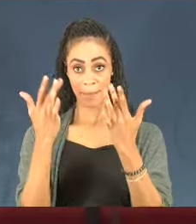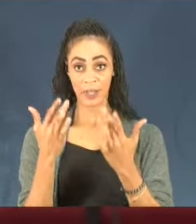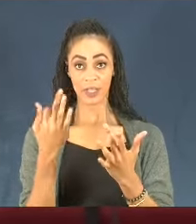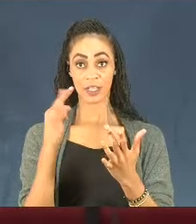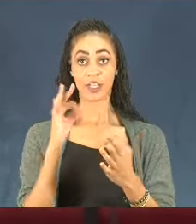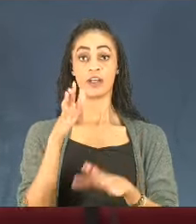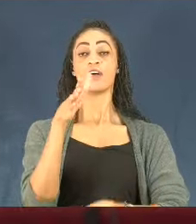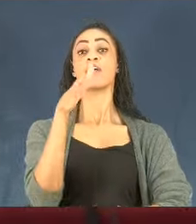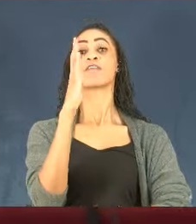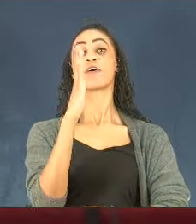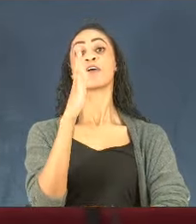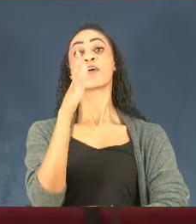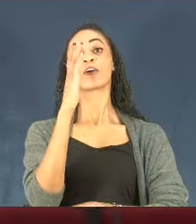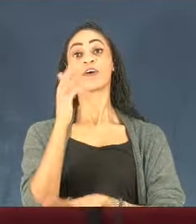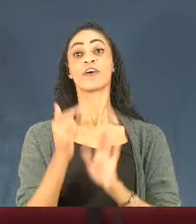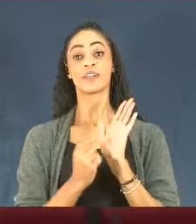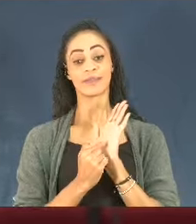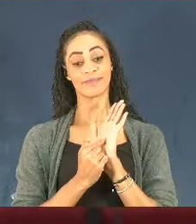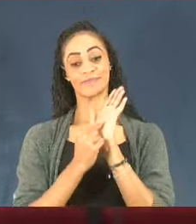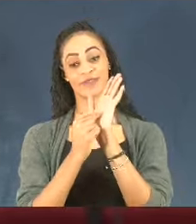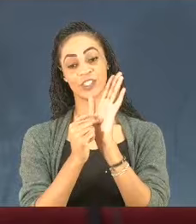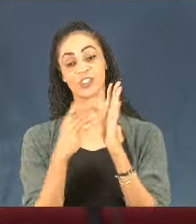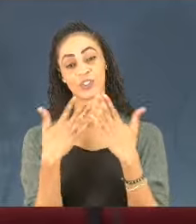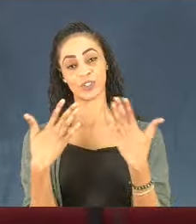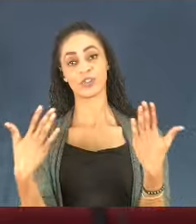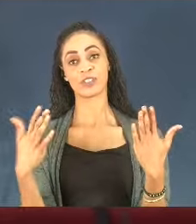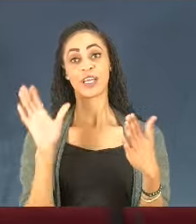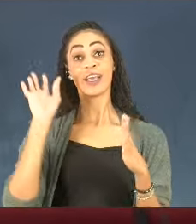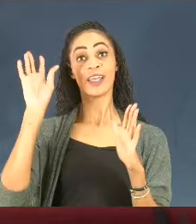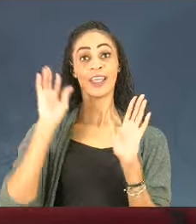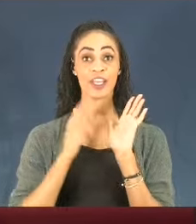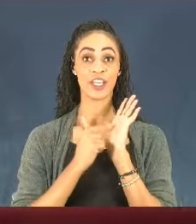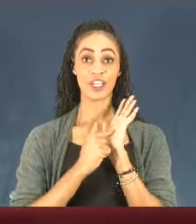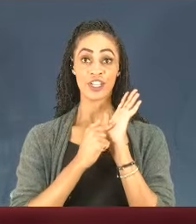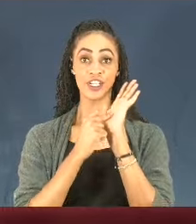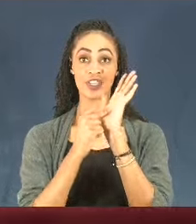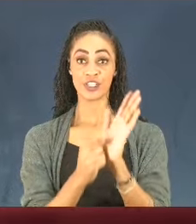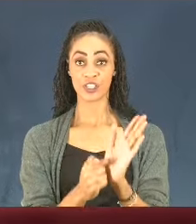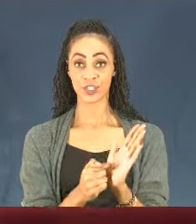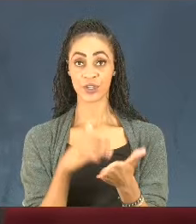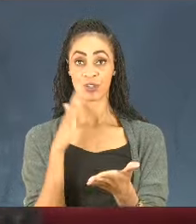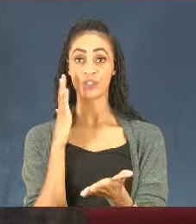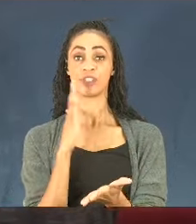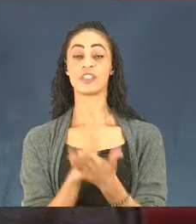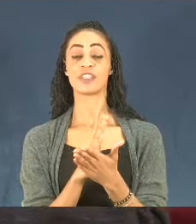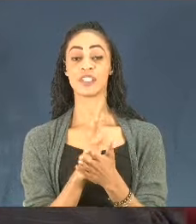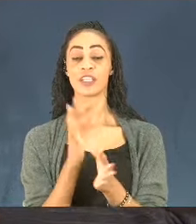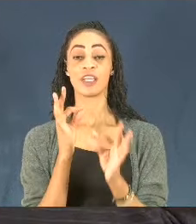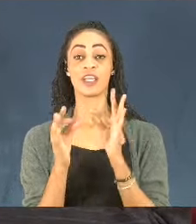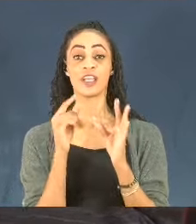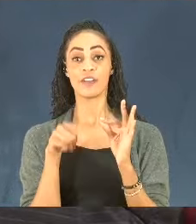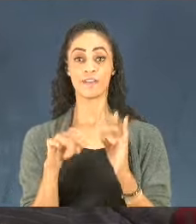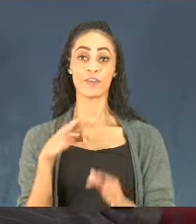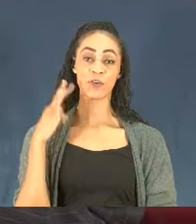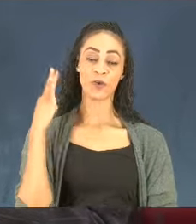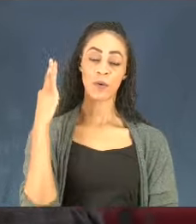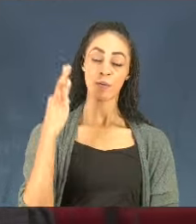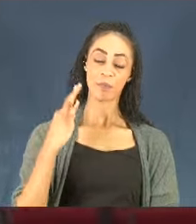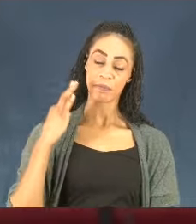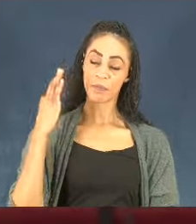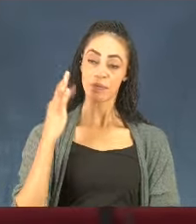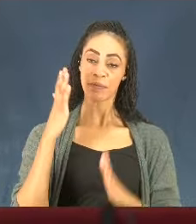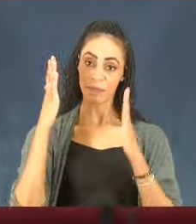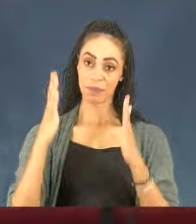God reveals things. He reveals truth. Therefore, if you're a preacher, a scientist, an educator,